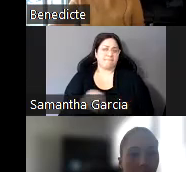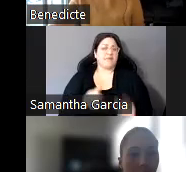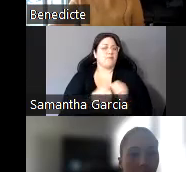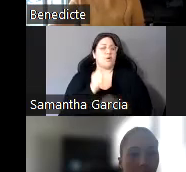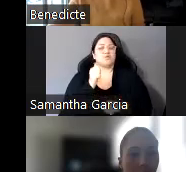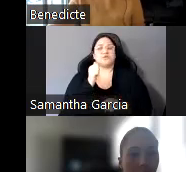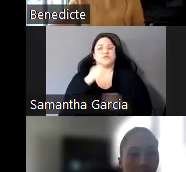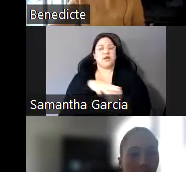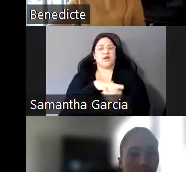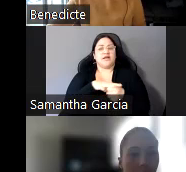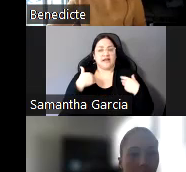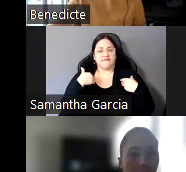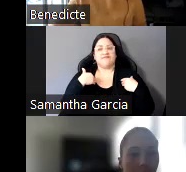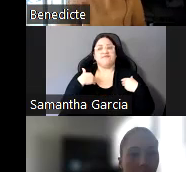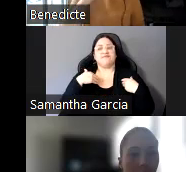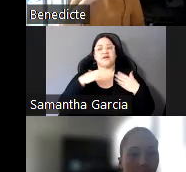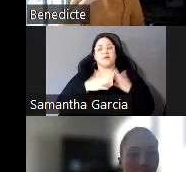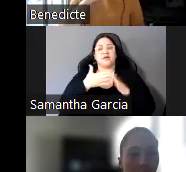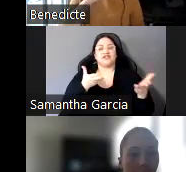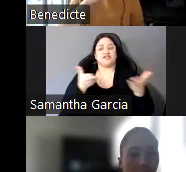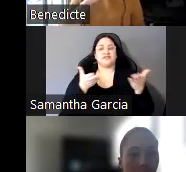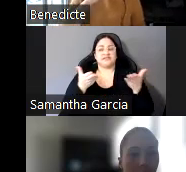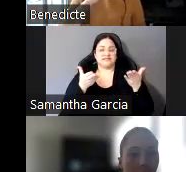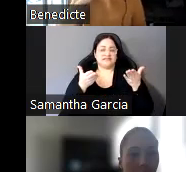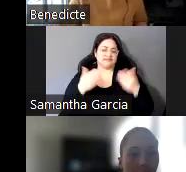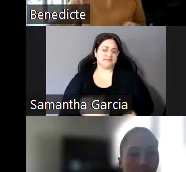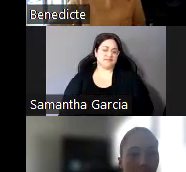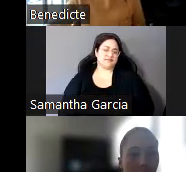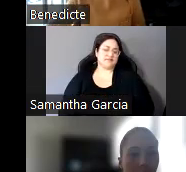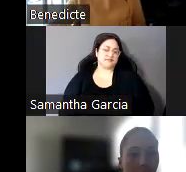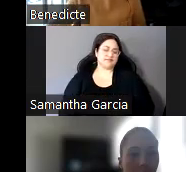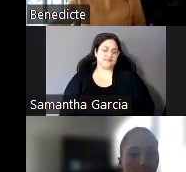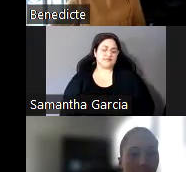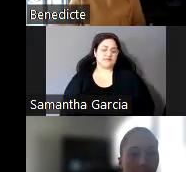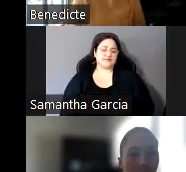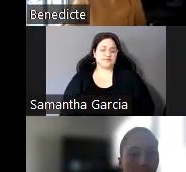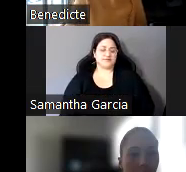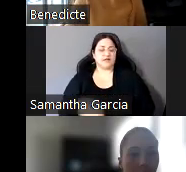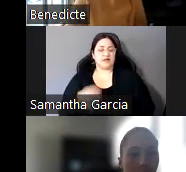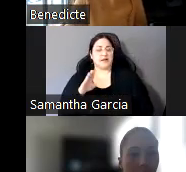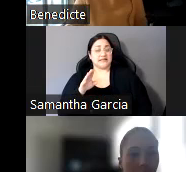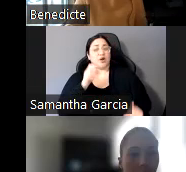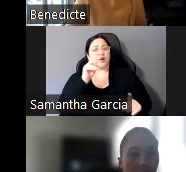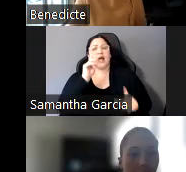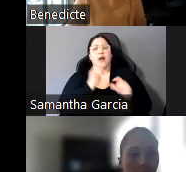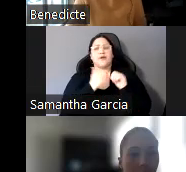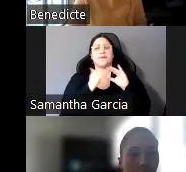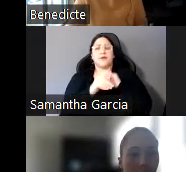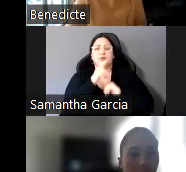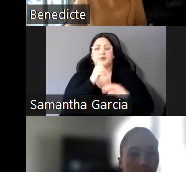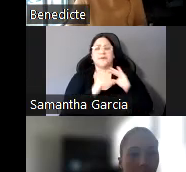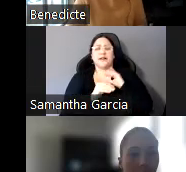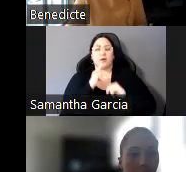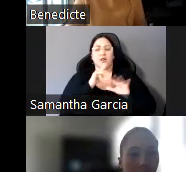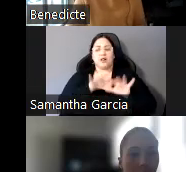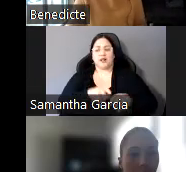that. Great. That's really useful. And so that's by emailing the partners at, I'm just going to put it back in